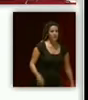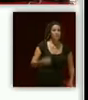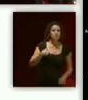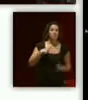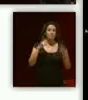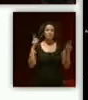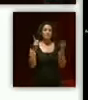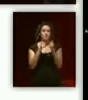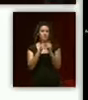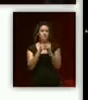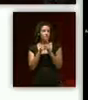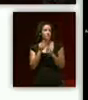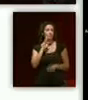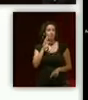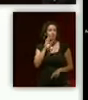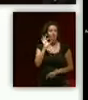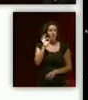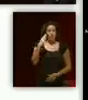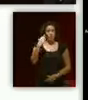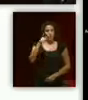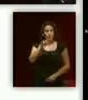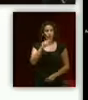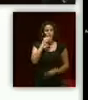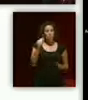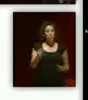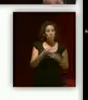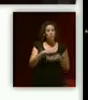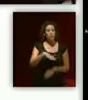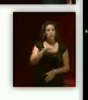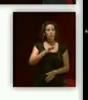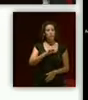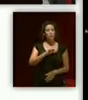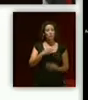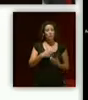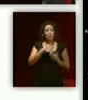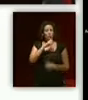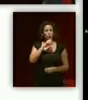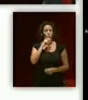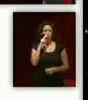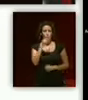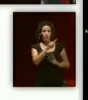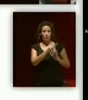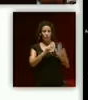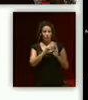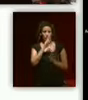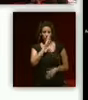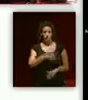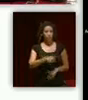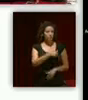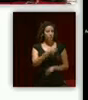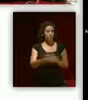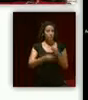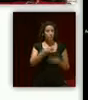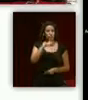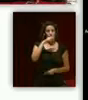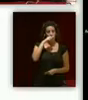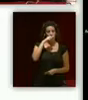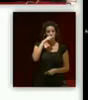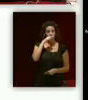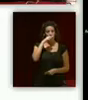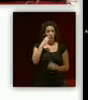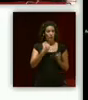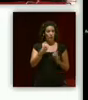I'll be brief. The best to understand how the system works is to see it running. In this case, what we did was to adapt